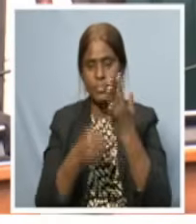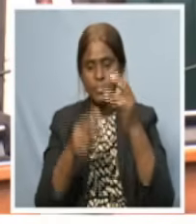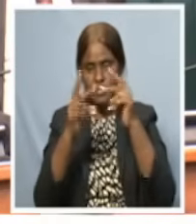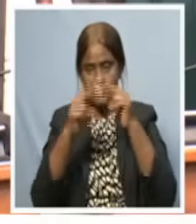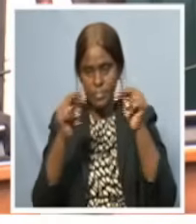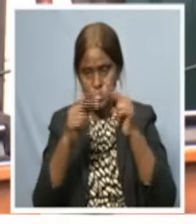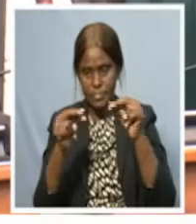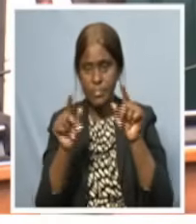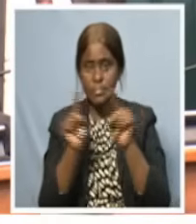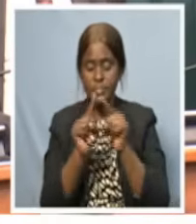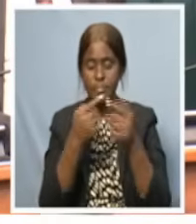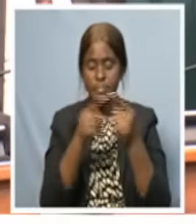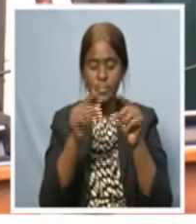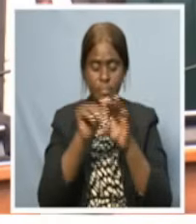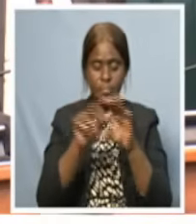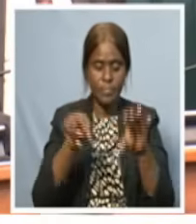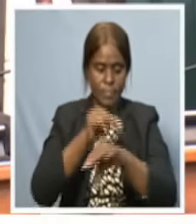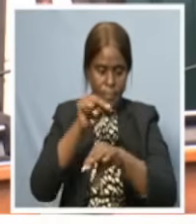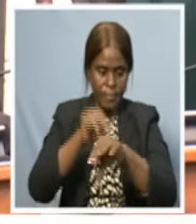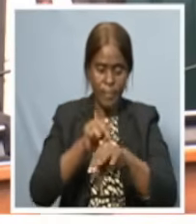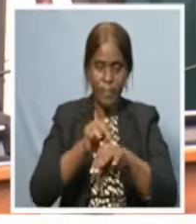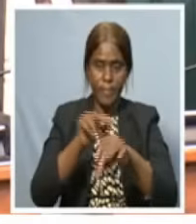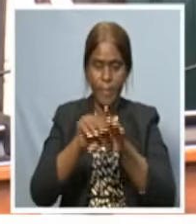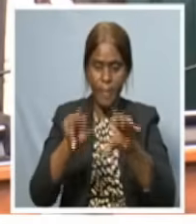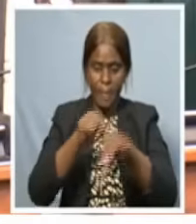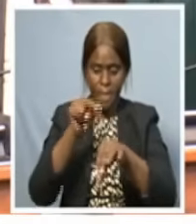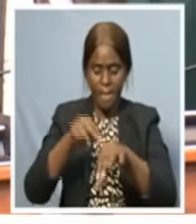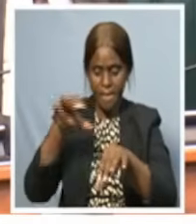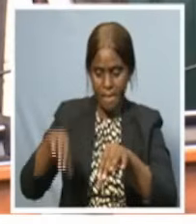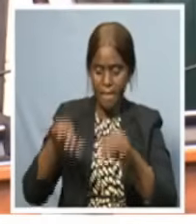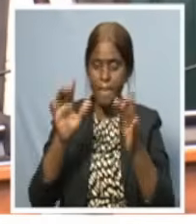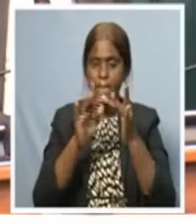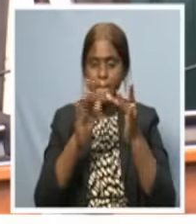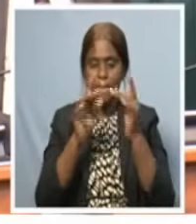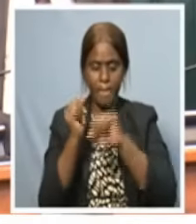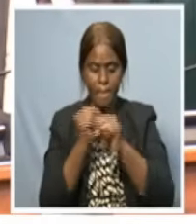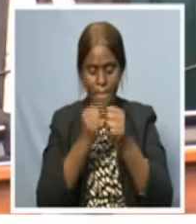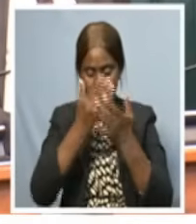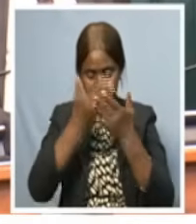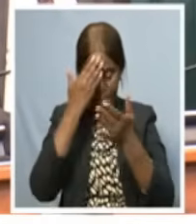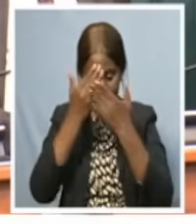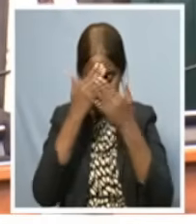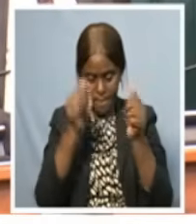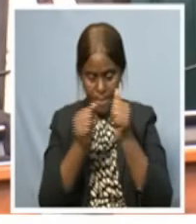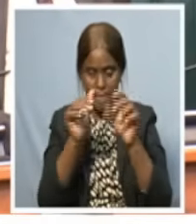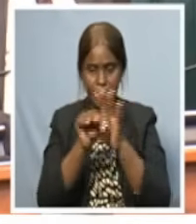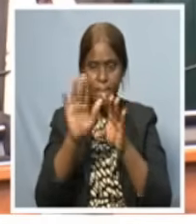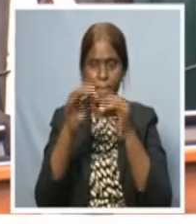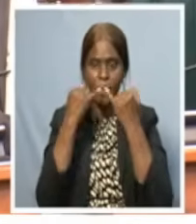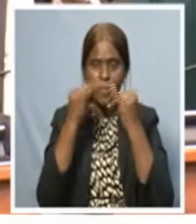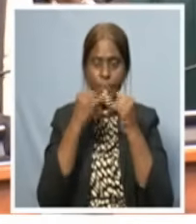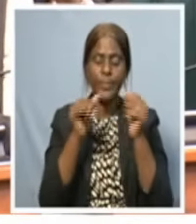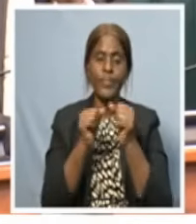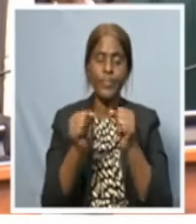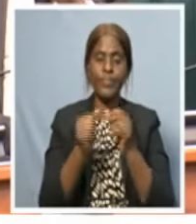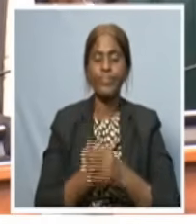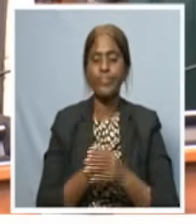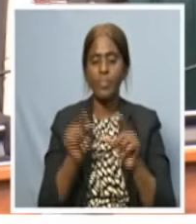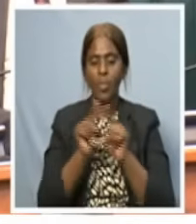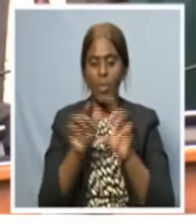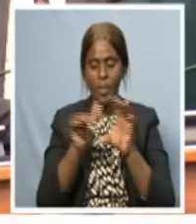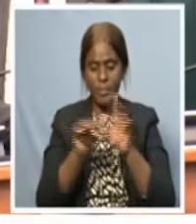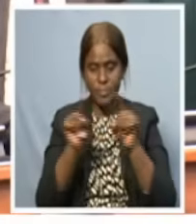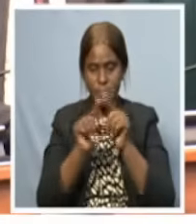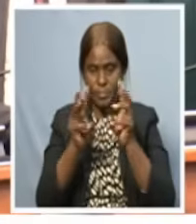rural context into national child online protection strategies and the data systems. In